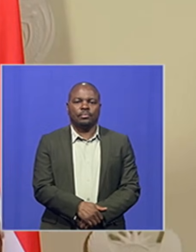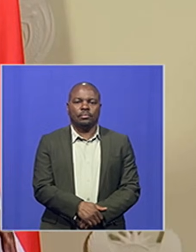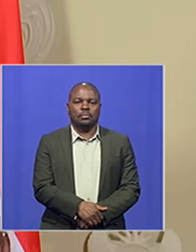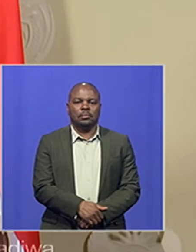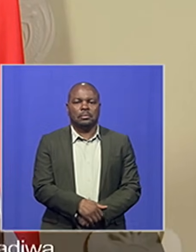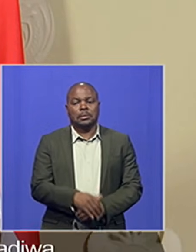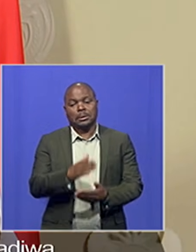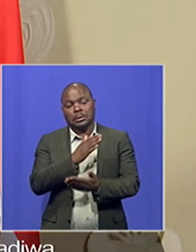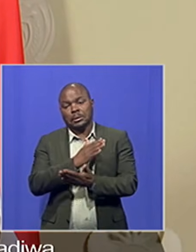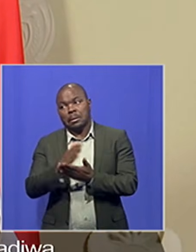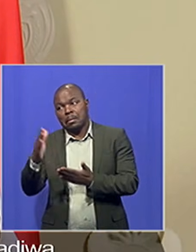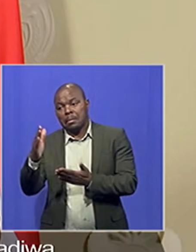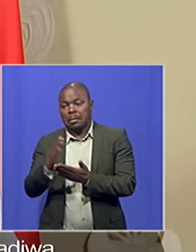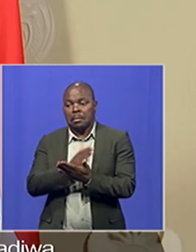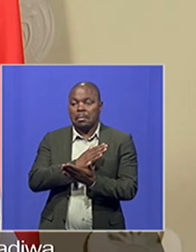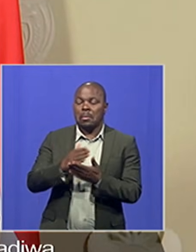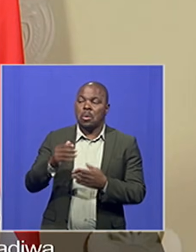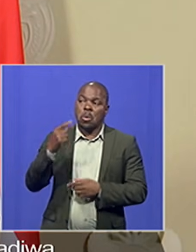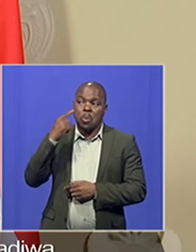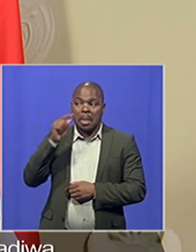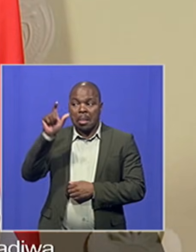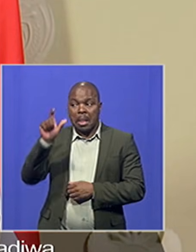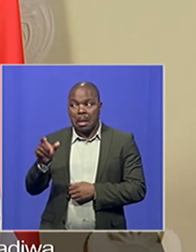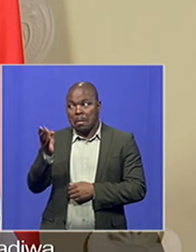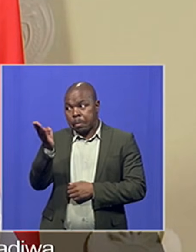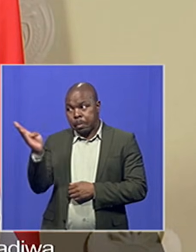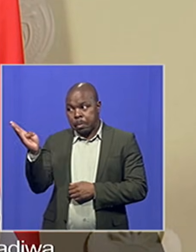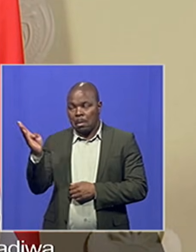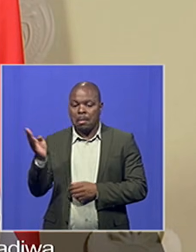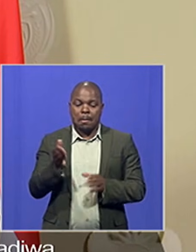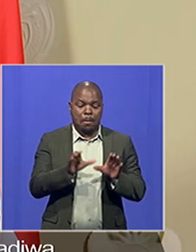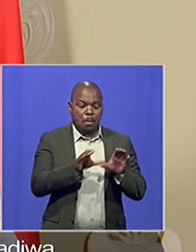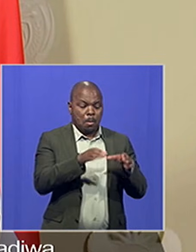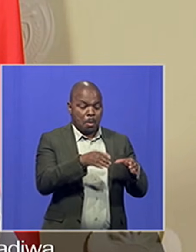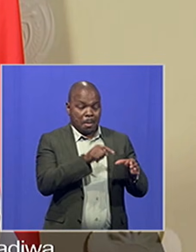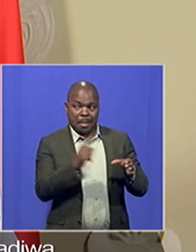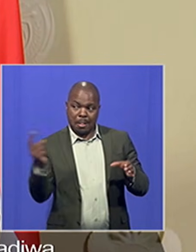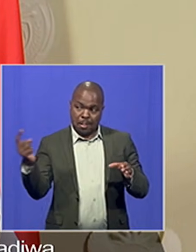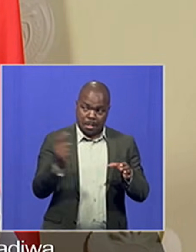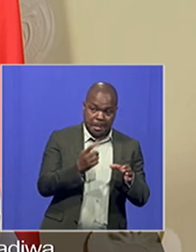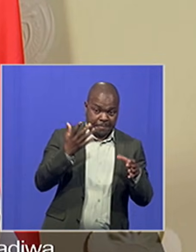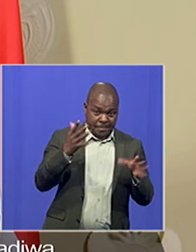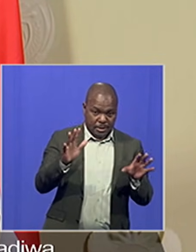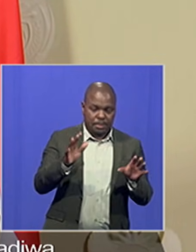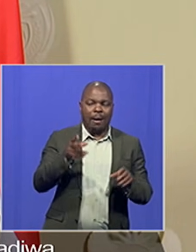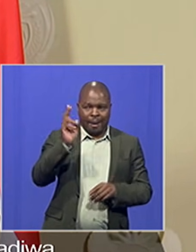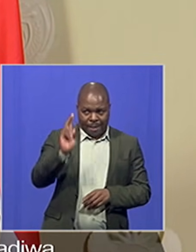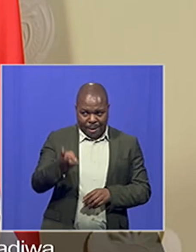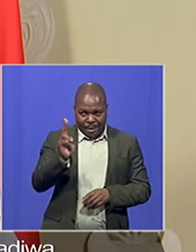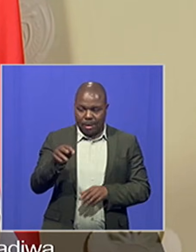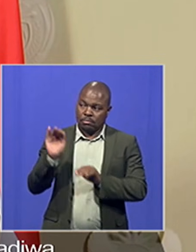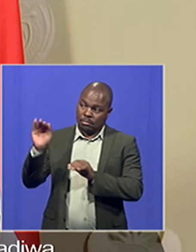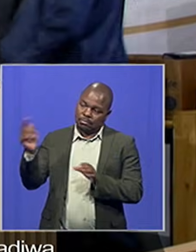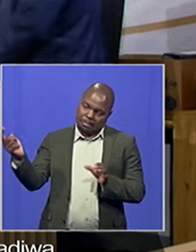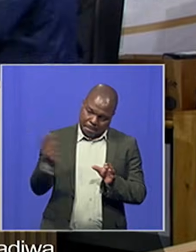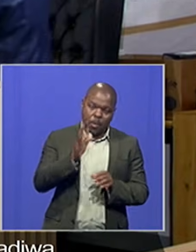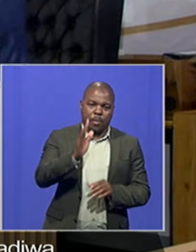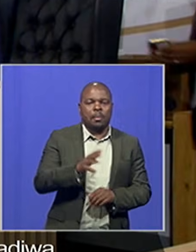Some of the witnesses that have come before the commission are going to be called back